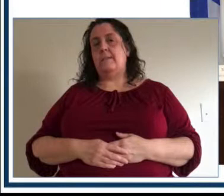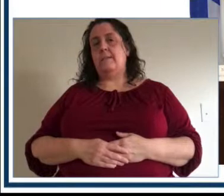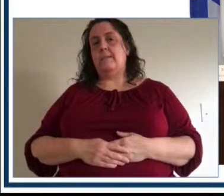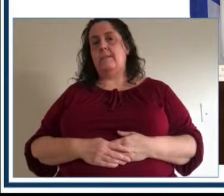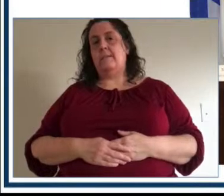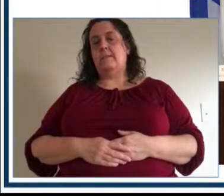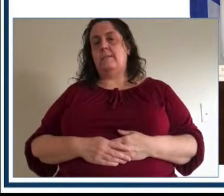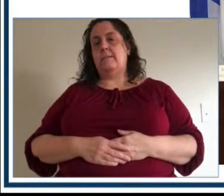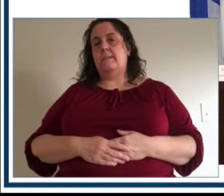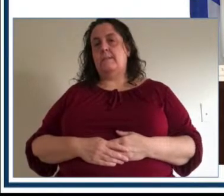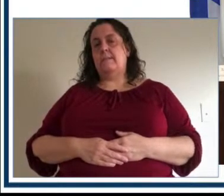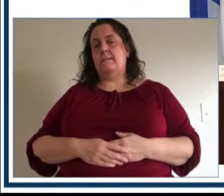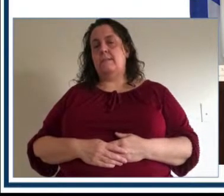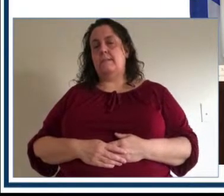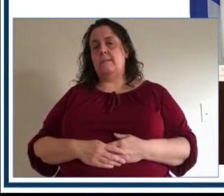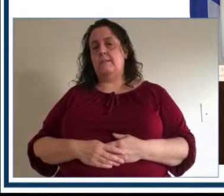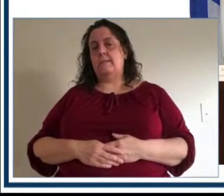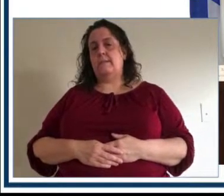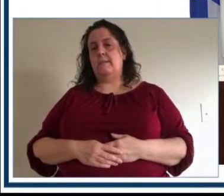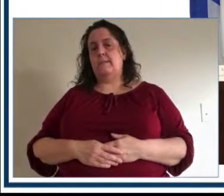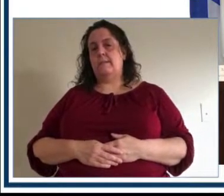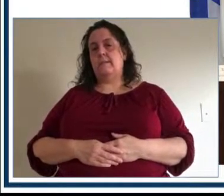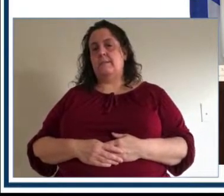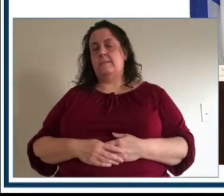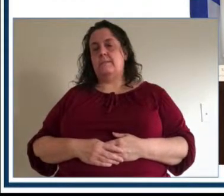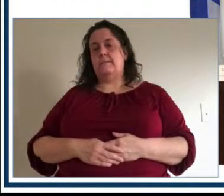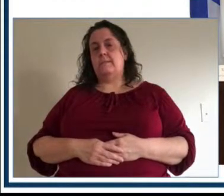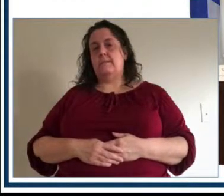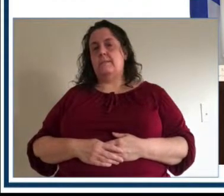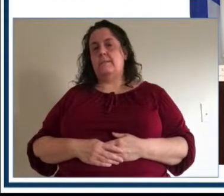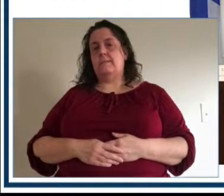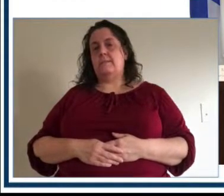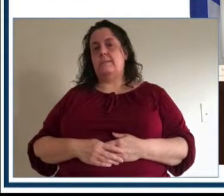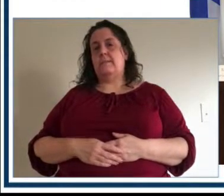it was somewhere around 125. I'm wondering if that number has increased.